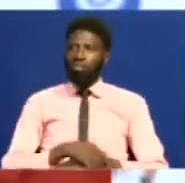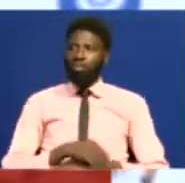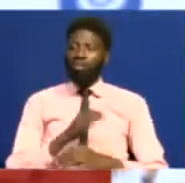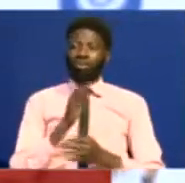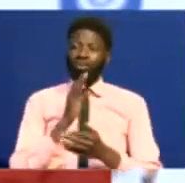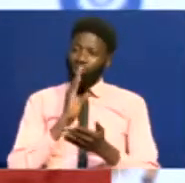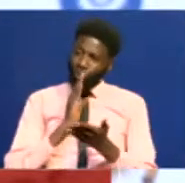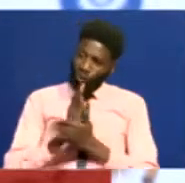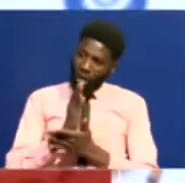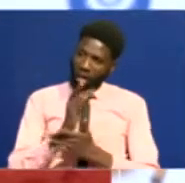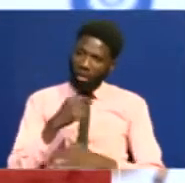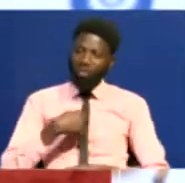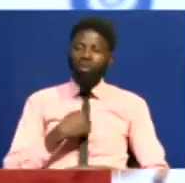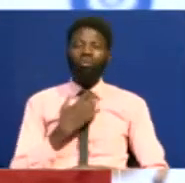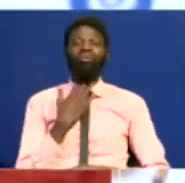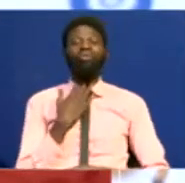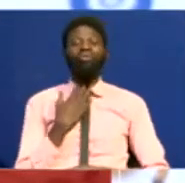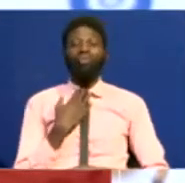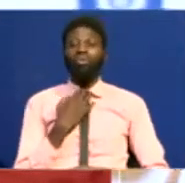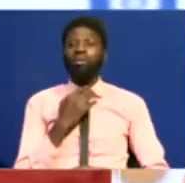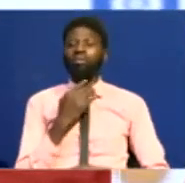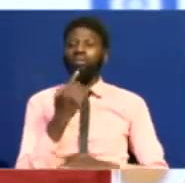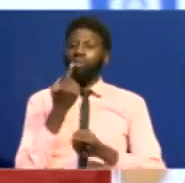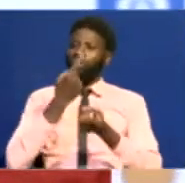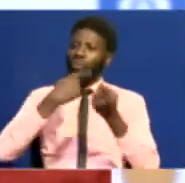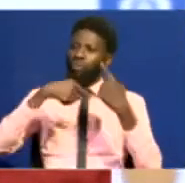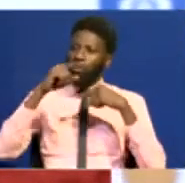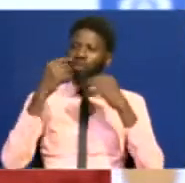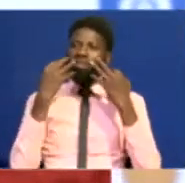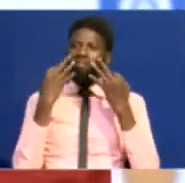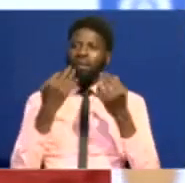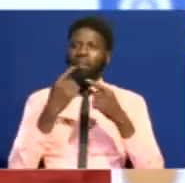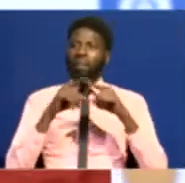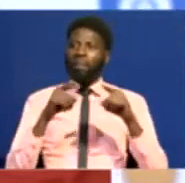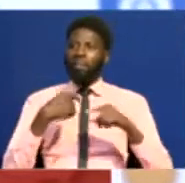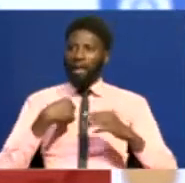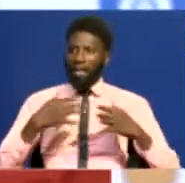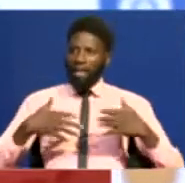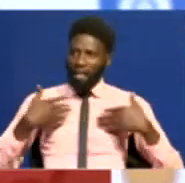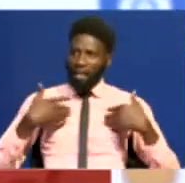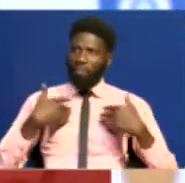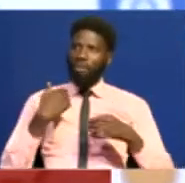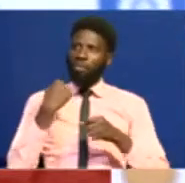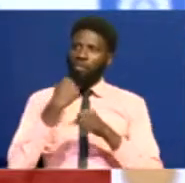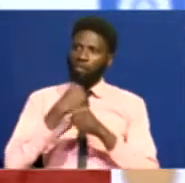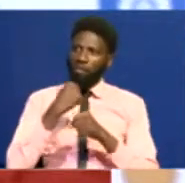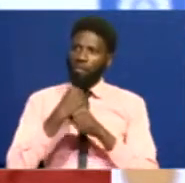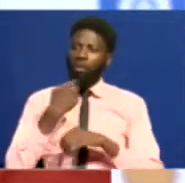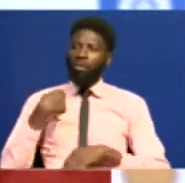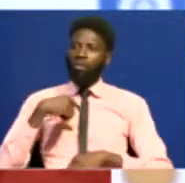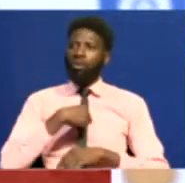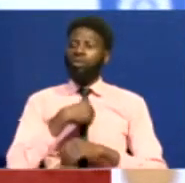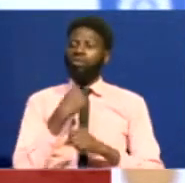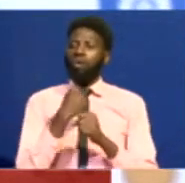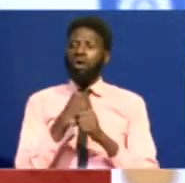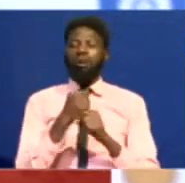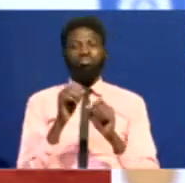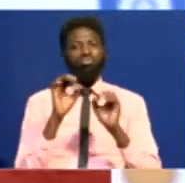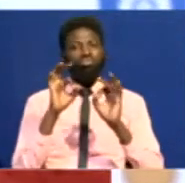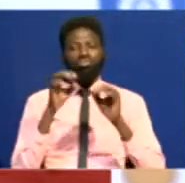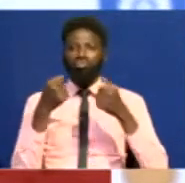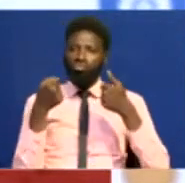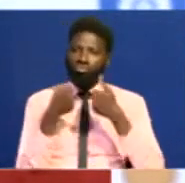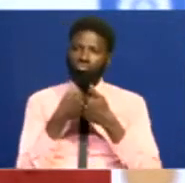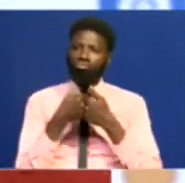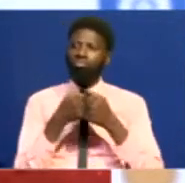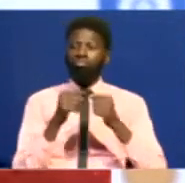win, like yeah, everybody wants to win the final, but I'm happy also with the performance. I think we did a good job both, like a great match, and in